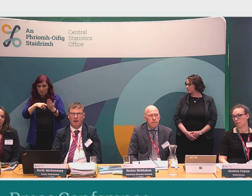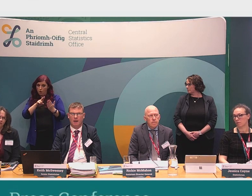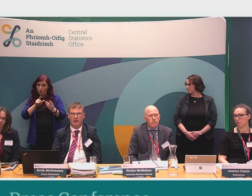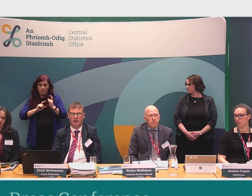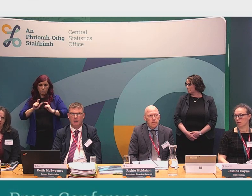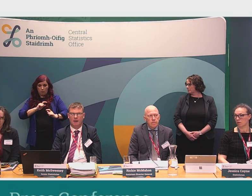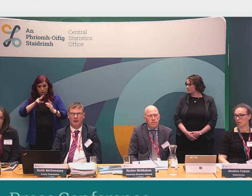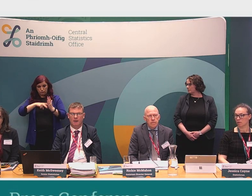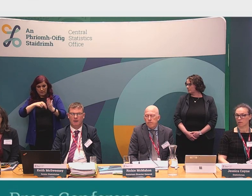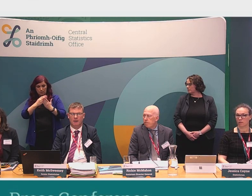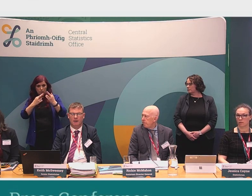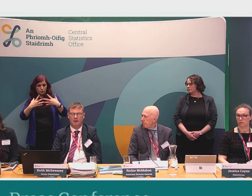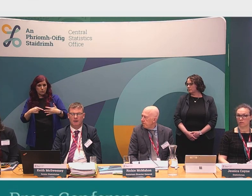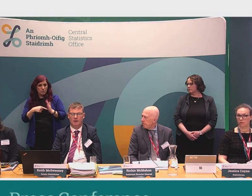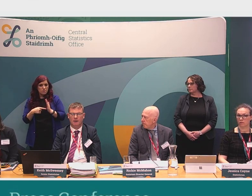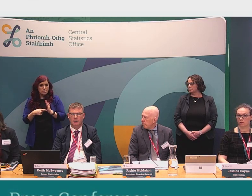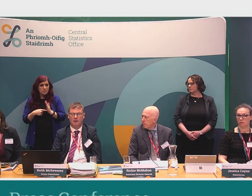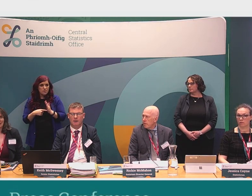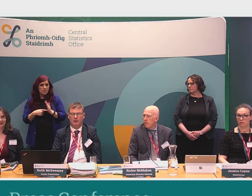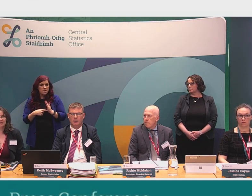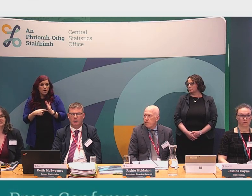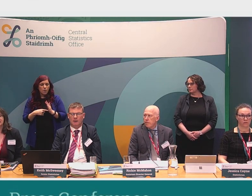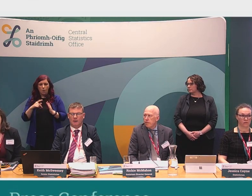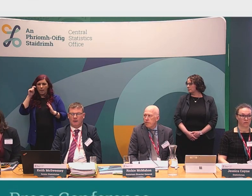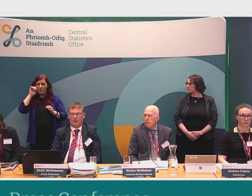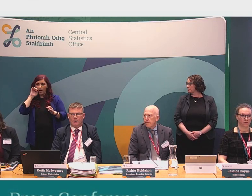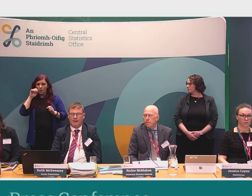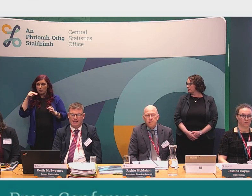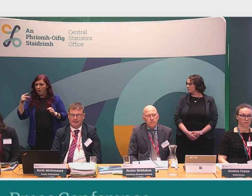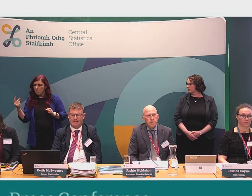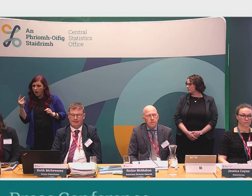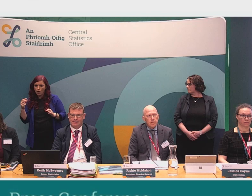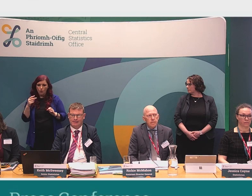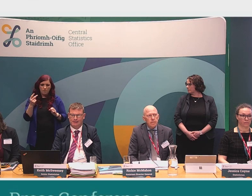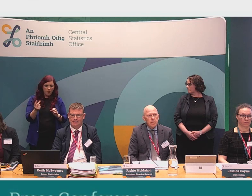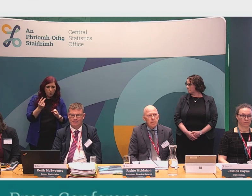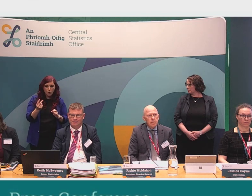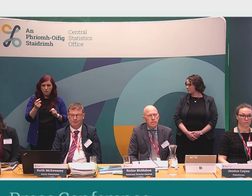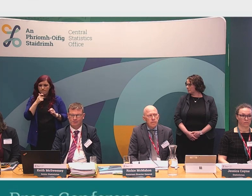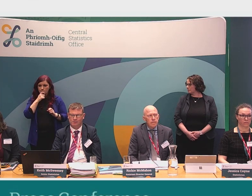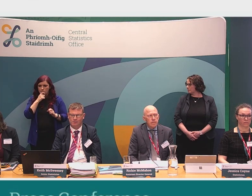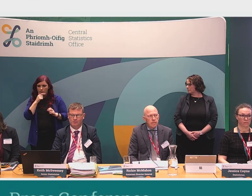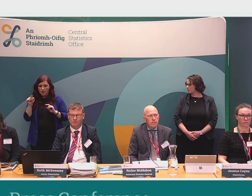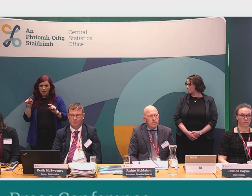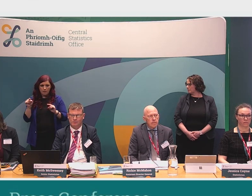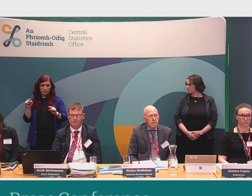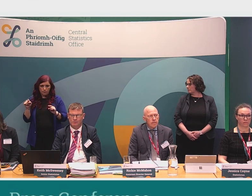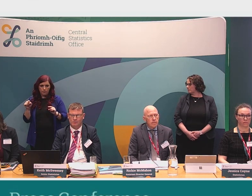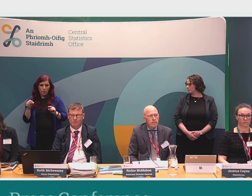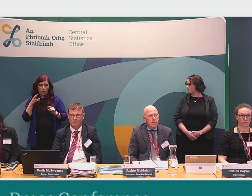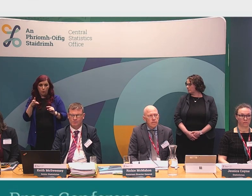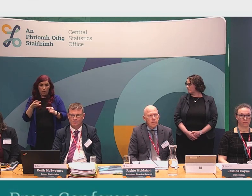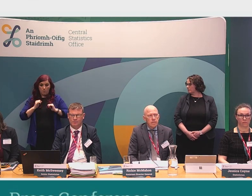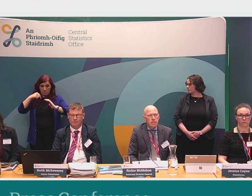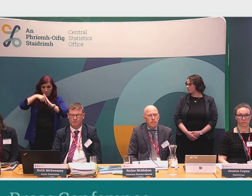more information on that kind of non-partner and partner element as we move through the adult publications as well. So we'll be able to provide more